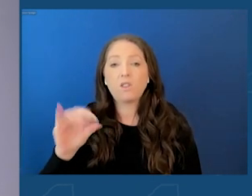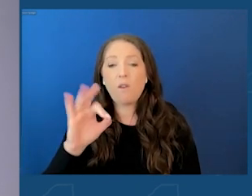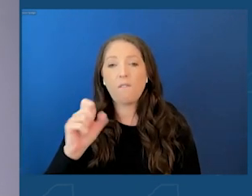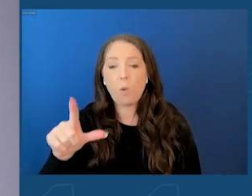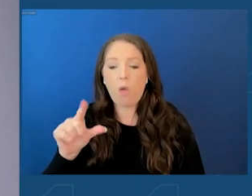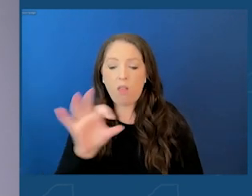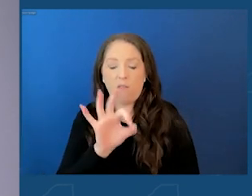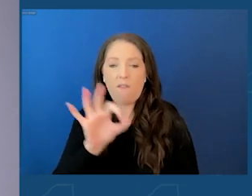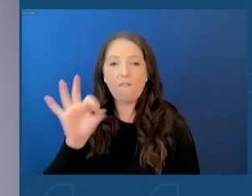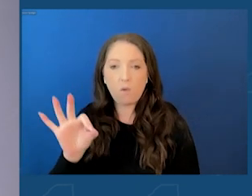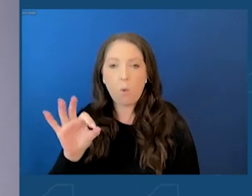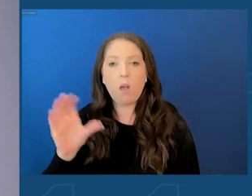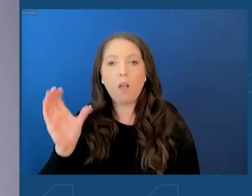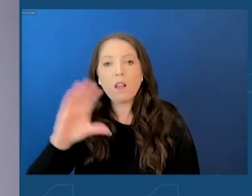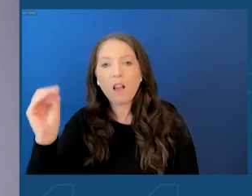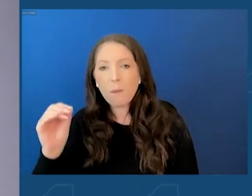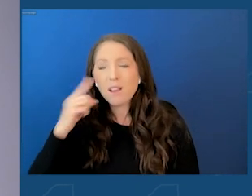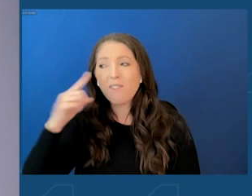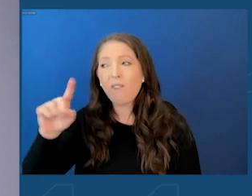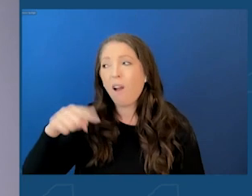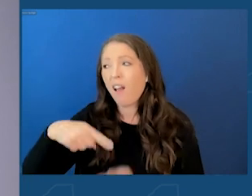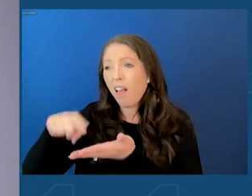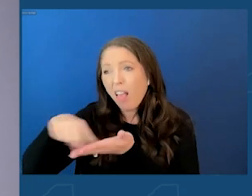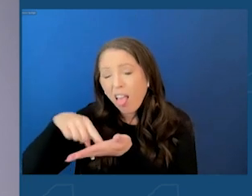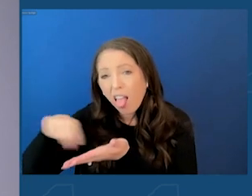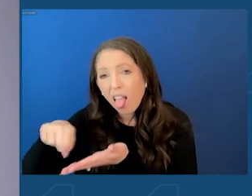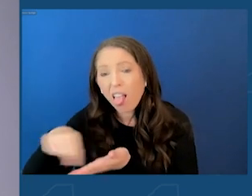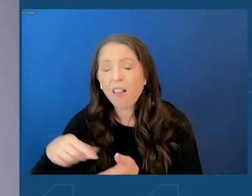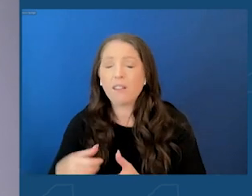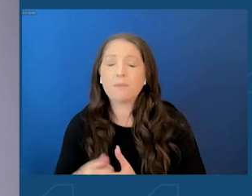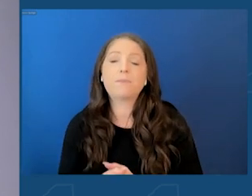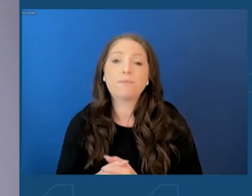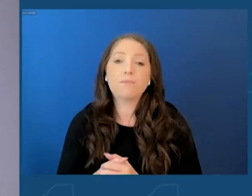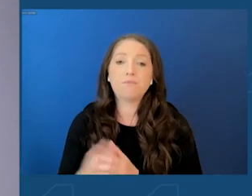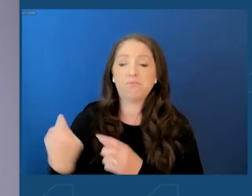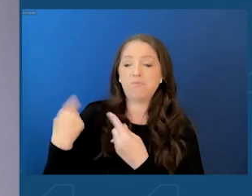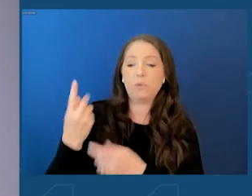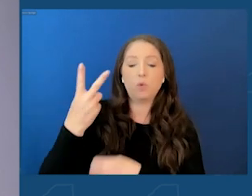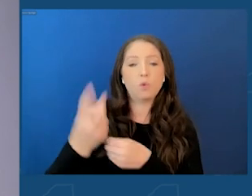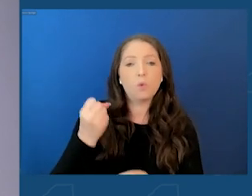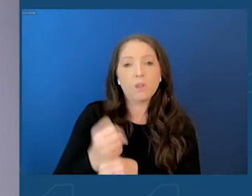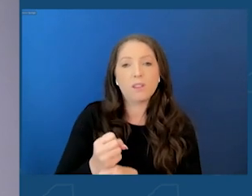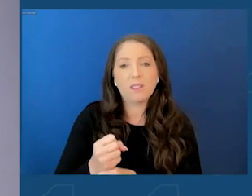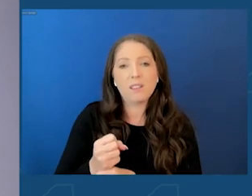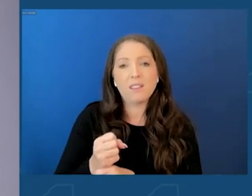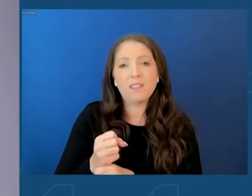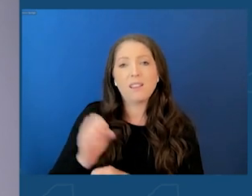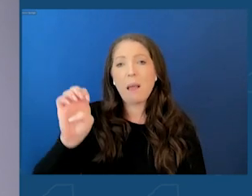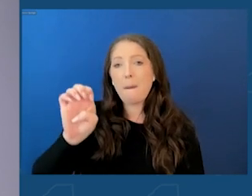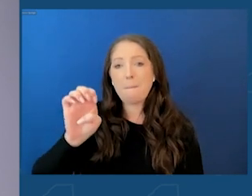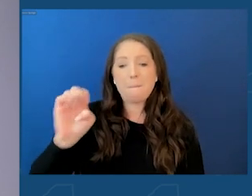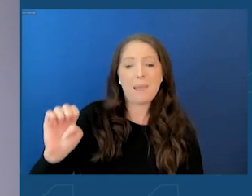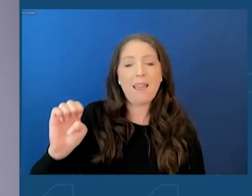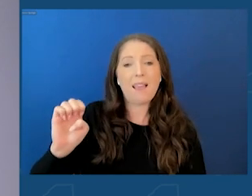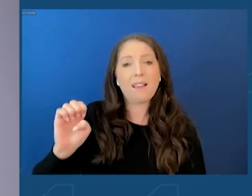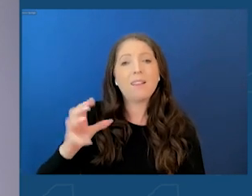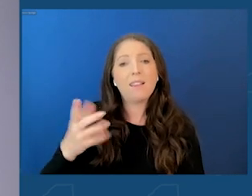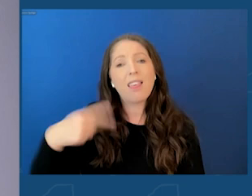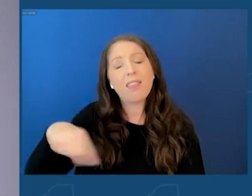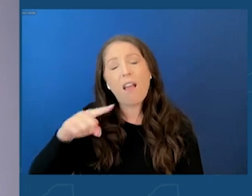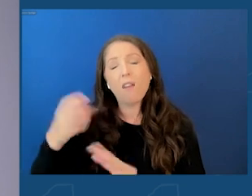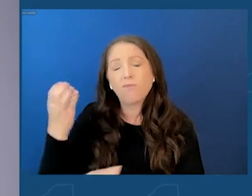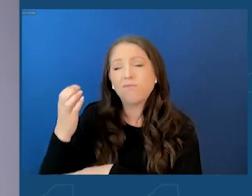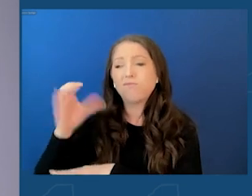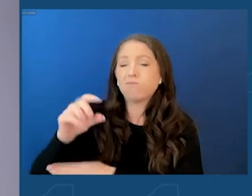and use of fossil fuels. Over the last 2 years, Maine people have been forced to pay high energy costs as a direct consequence